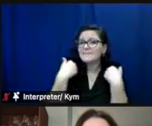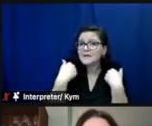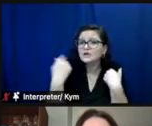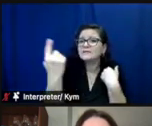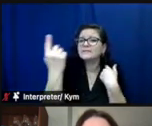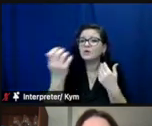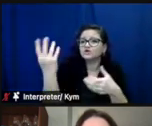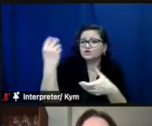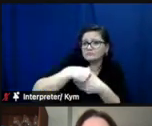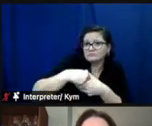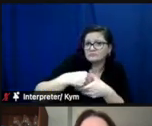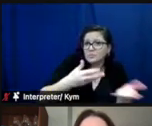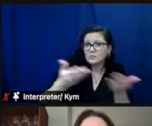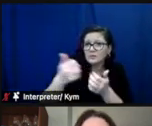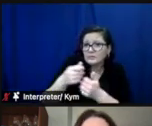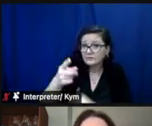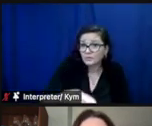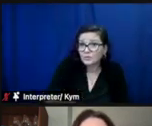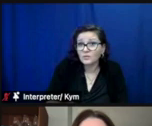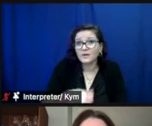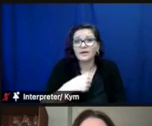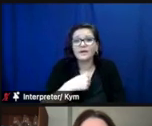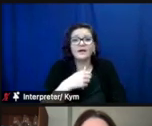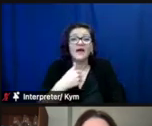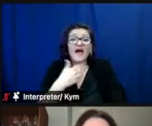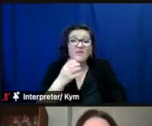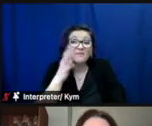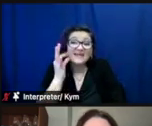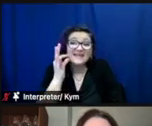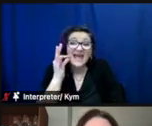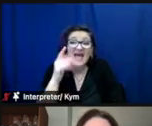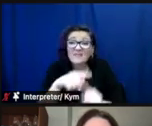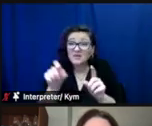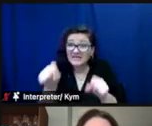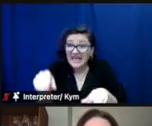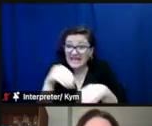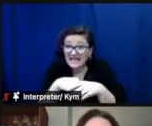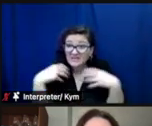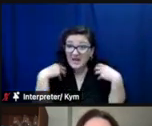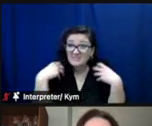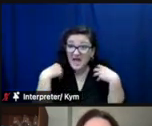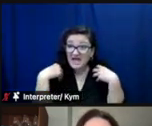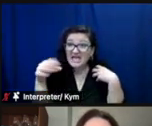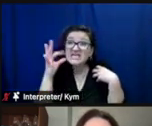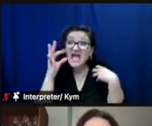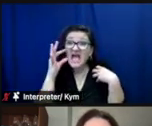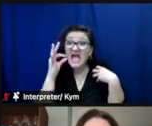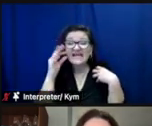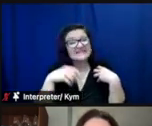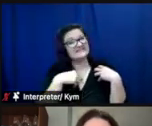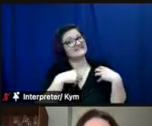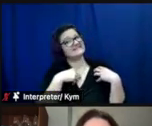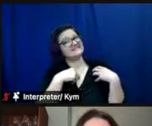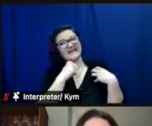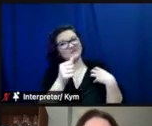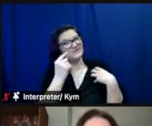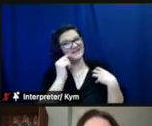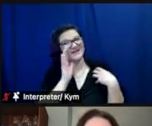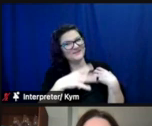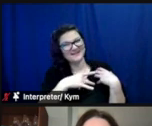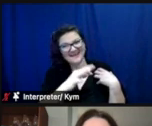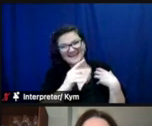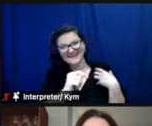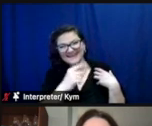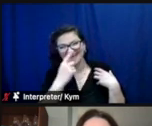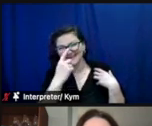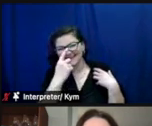Yeah. Yeah. See, I'd want to take my cats, but I don't think I could put them in a backpack. They wouldn't like that. Yeah, I won't need them. Yeah. I'd